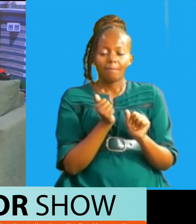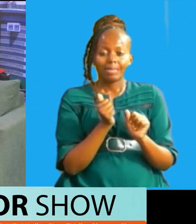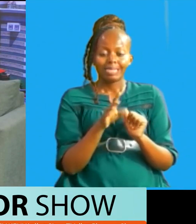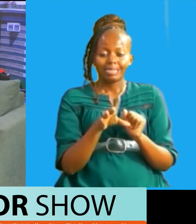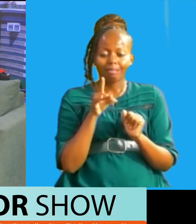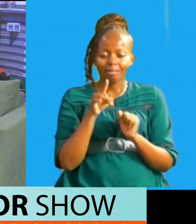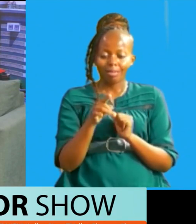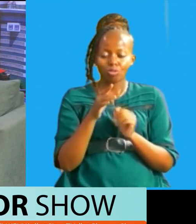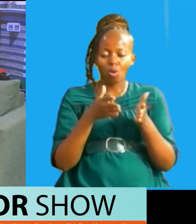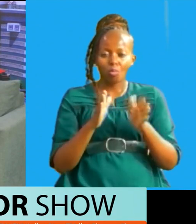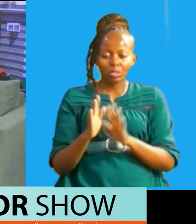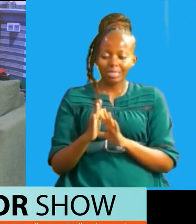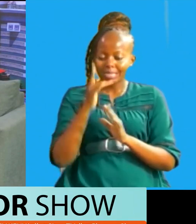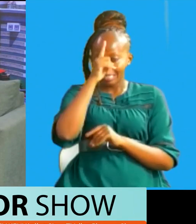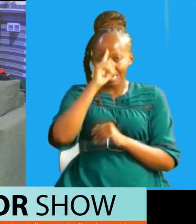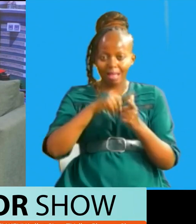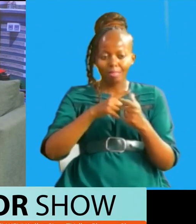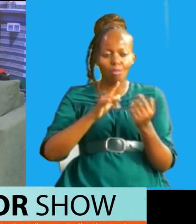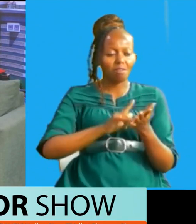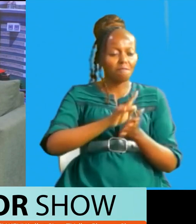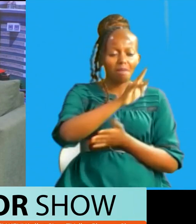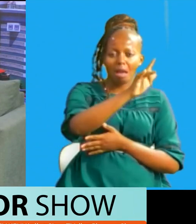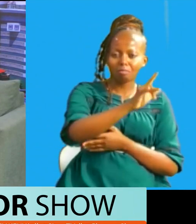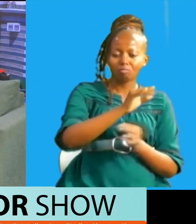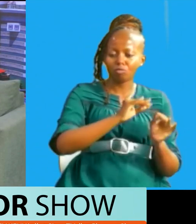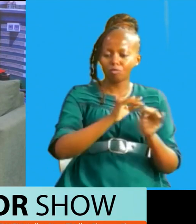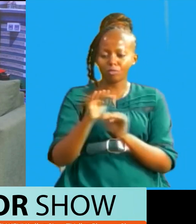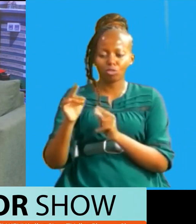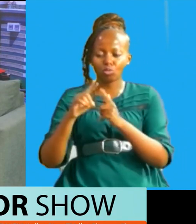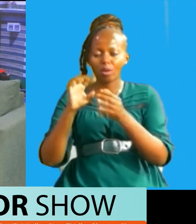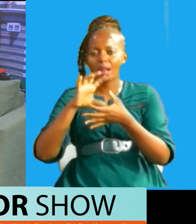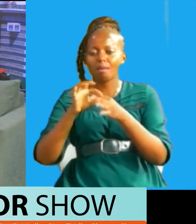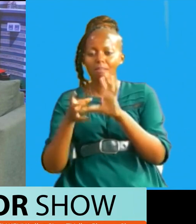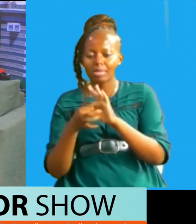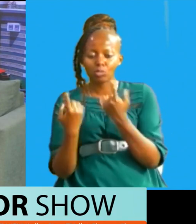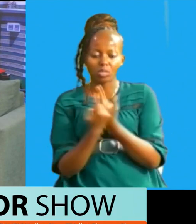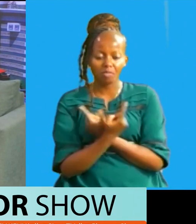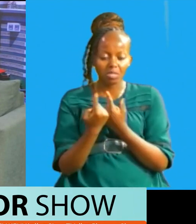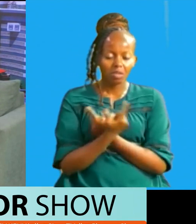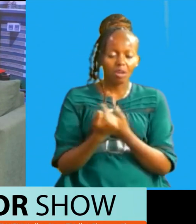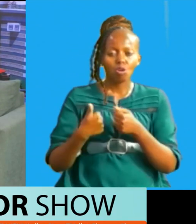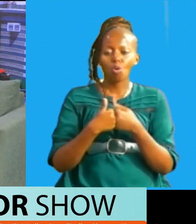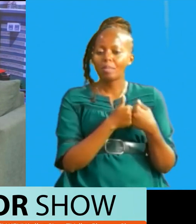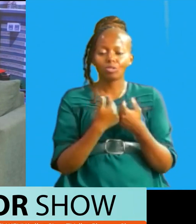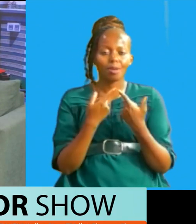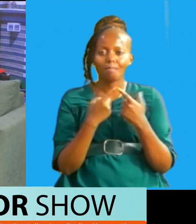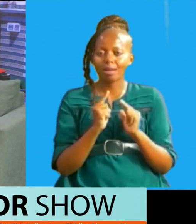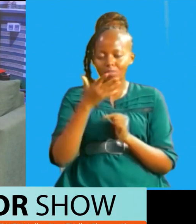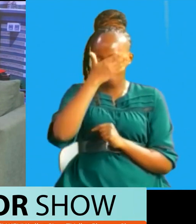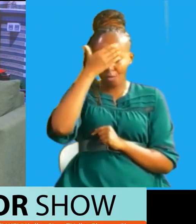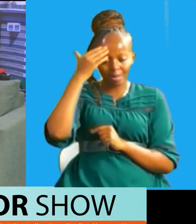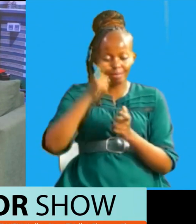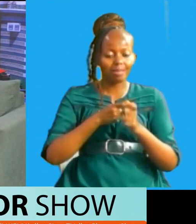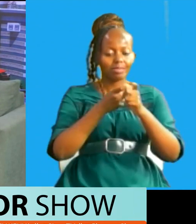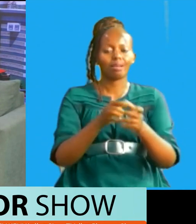people out of the country, taking them to the Olympics, taking them to different marathons, but they end up forgetting the talent